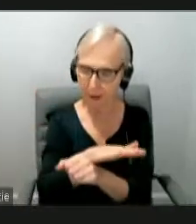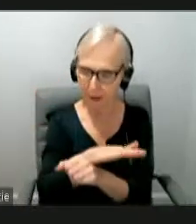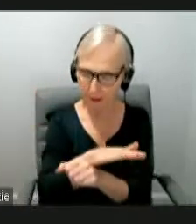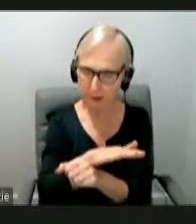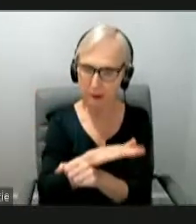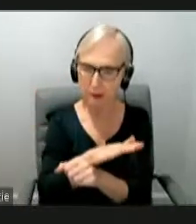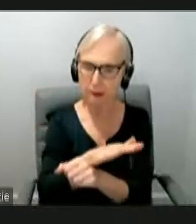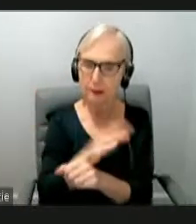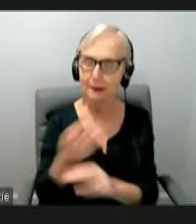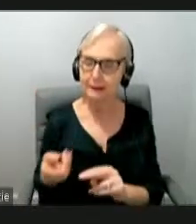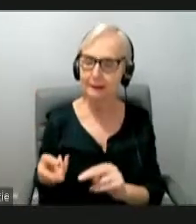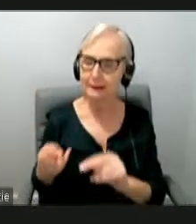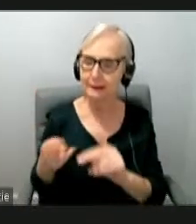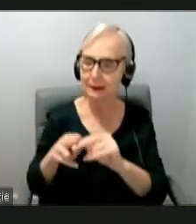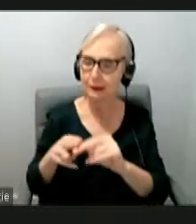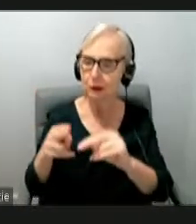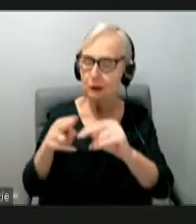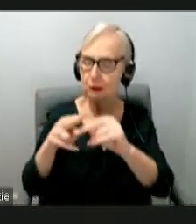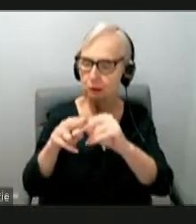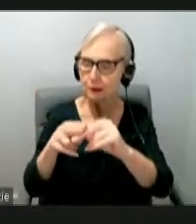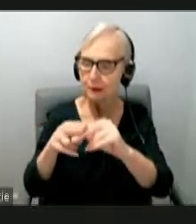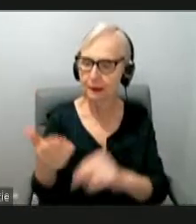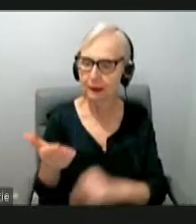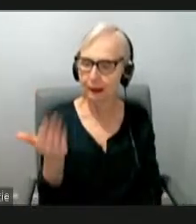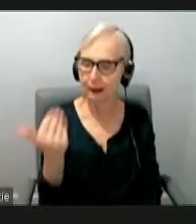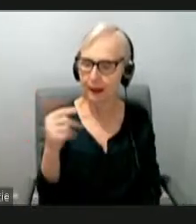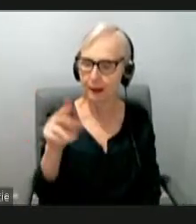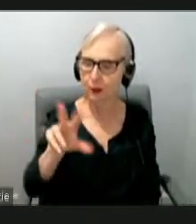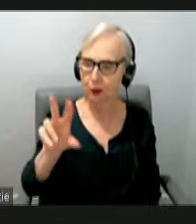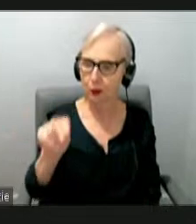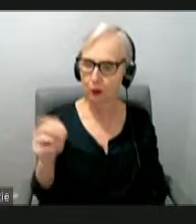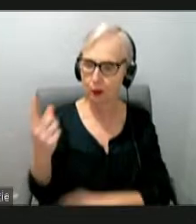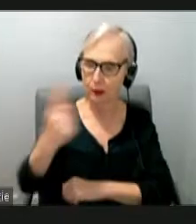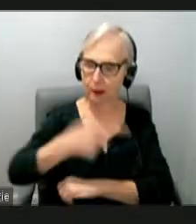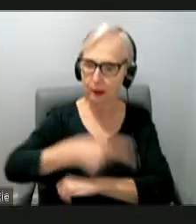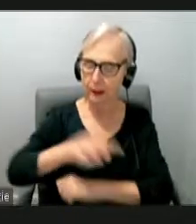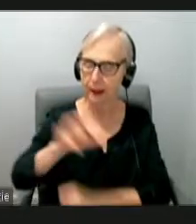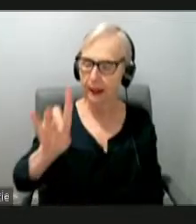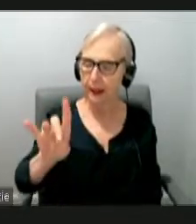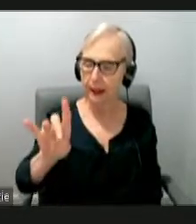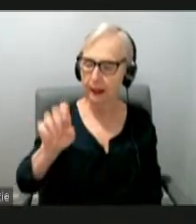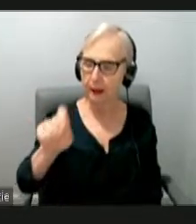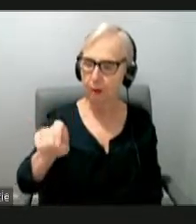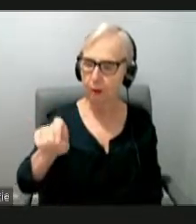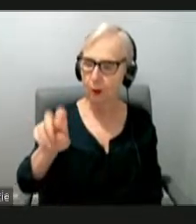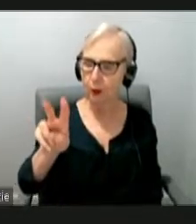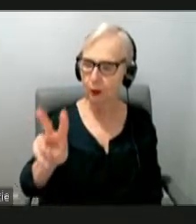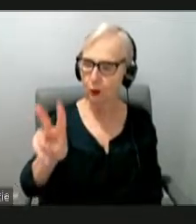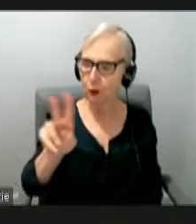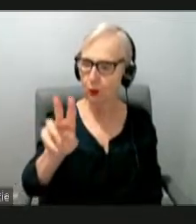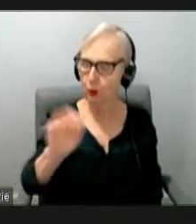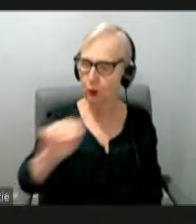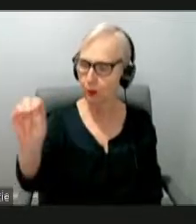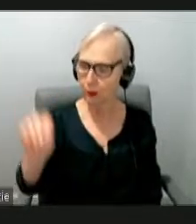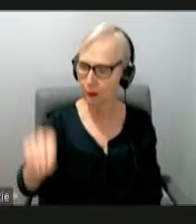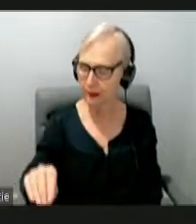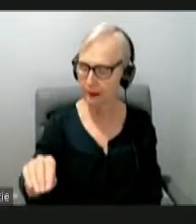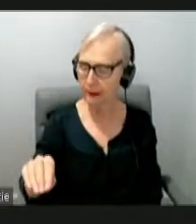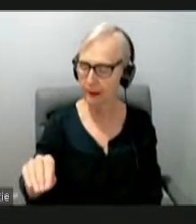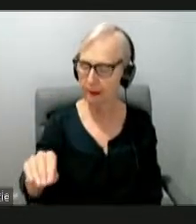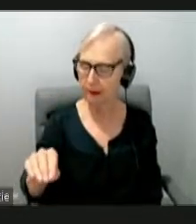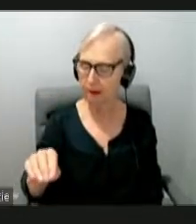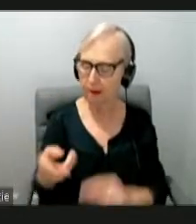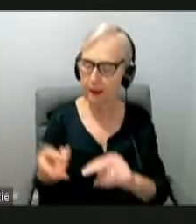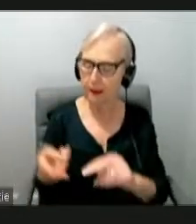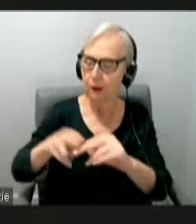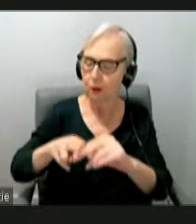obviously increased over the course of the last 30 days. We've seen an 8.2% increase in our ICU bed utilization in the